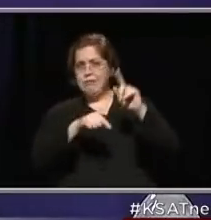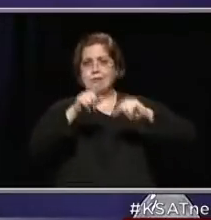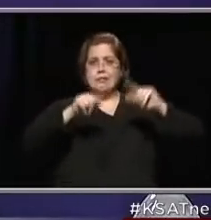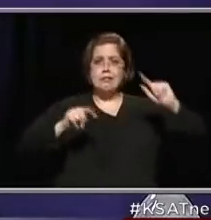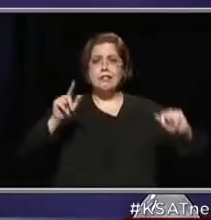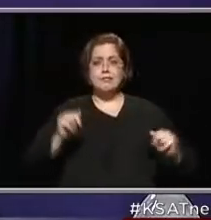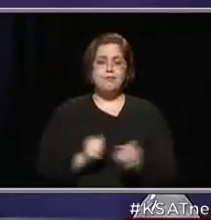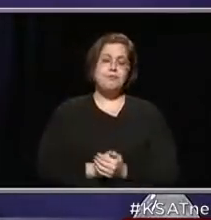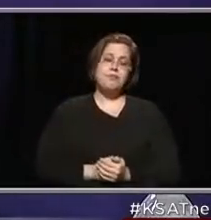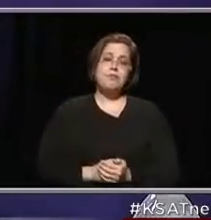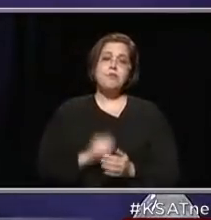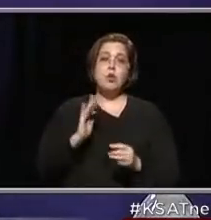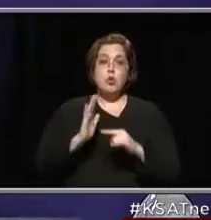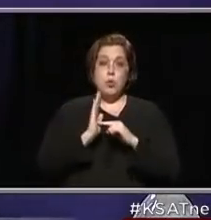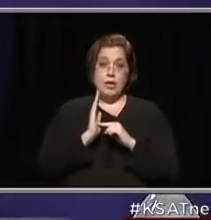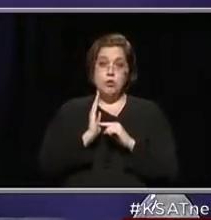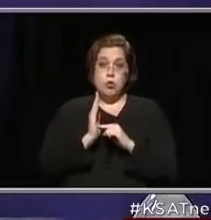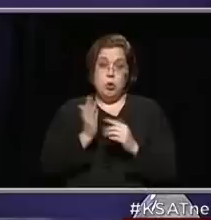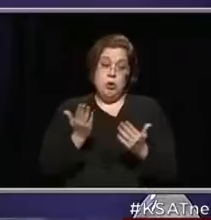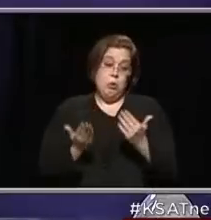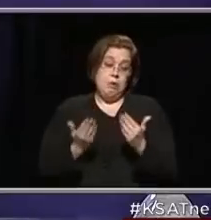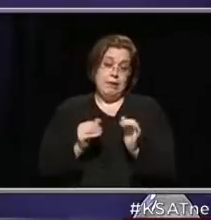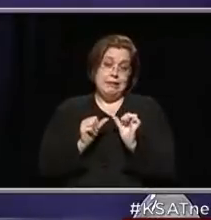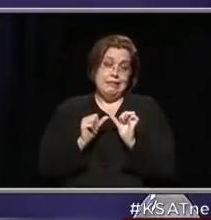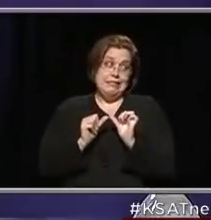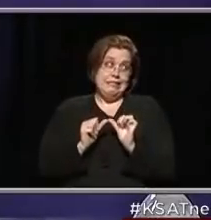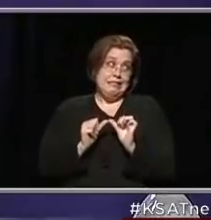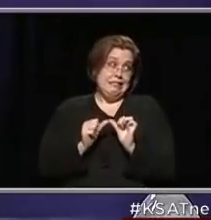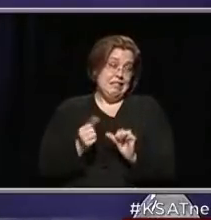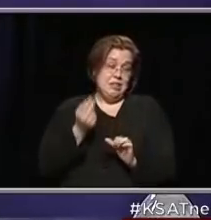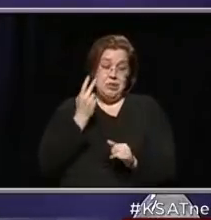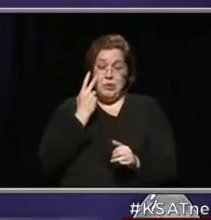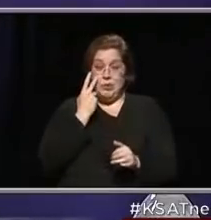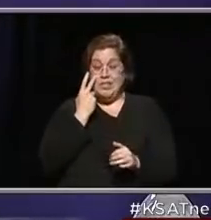that's some indication that we may continue to see some